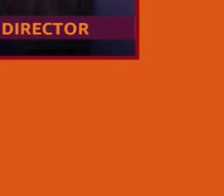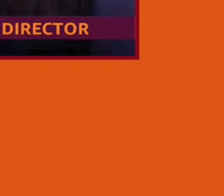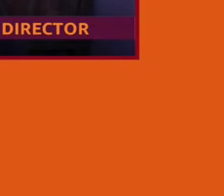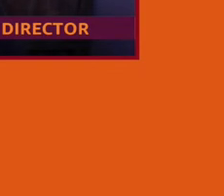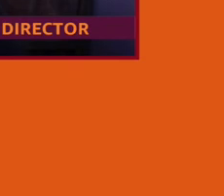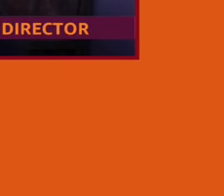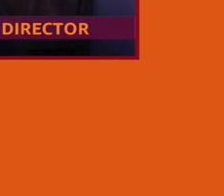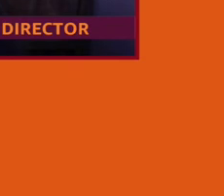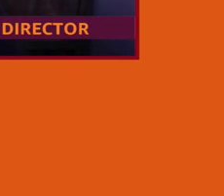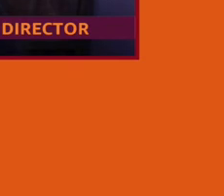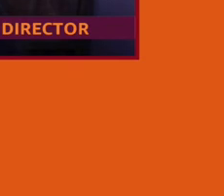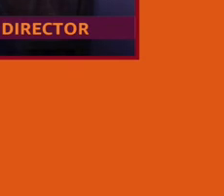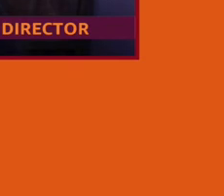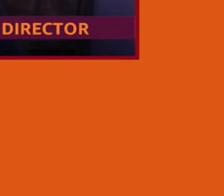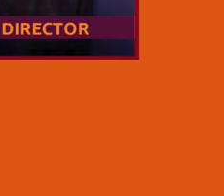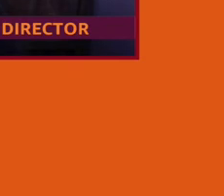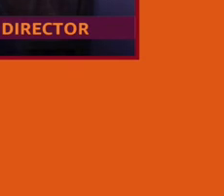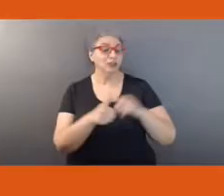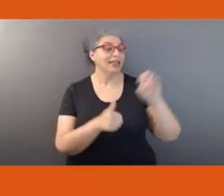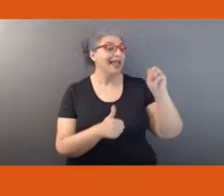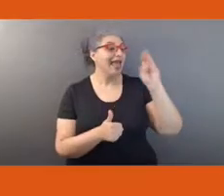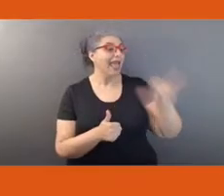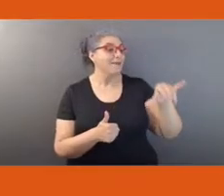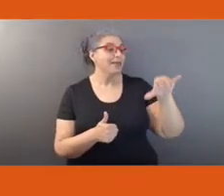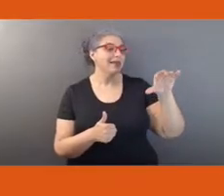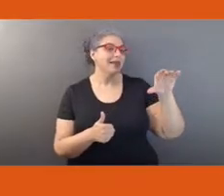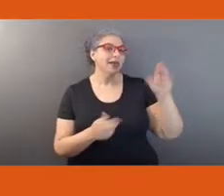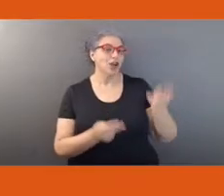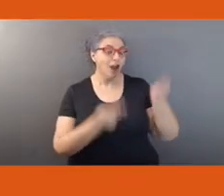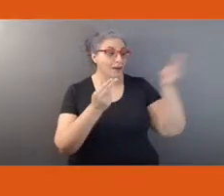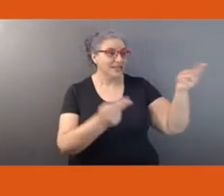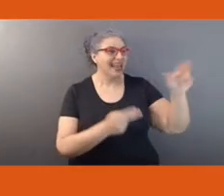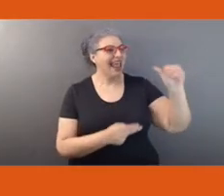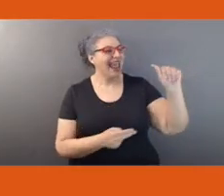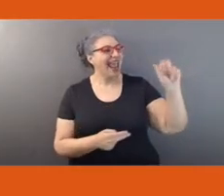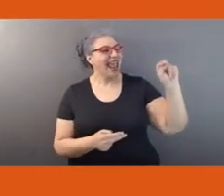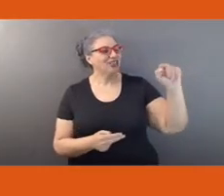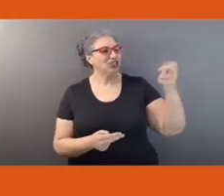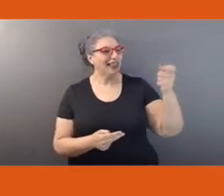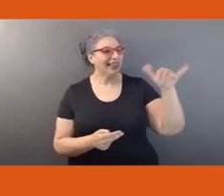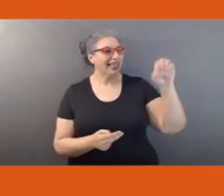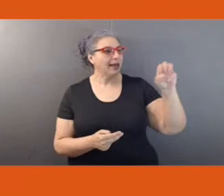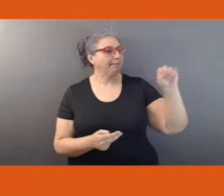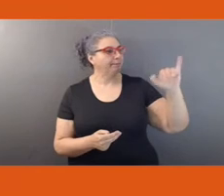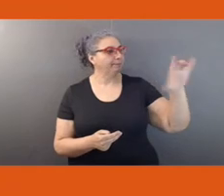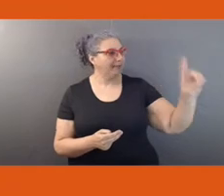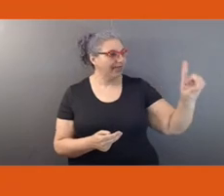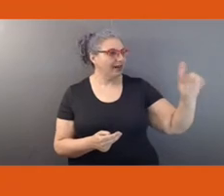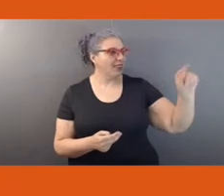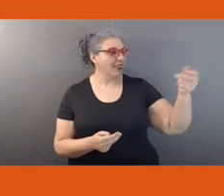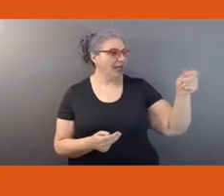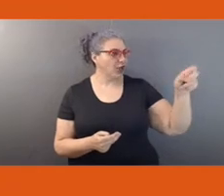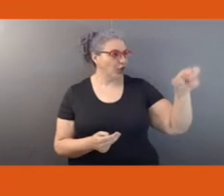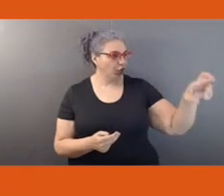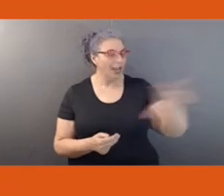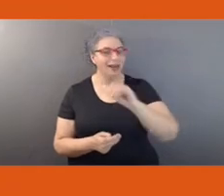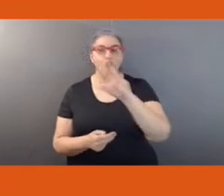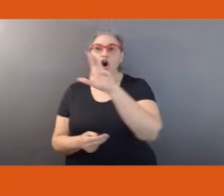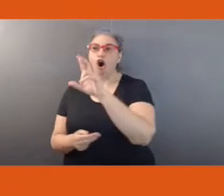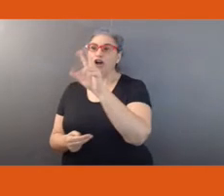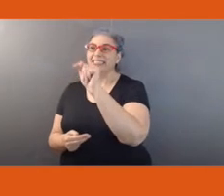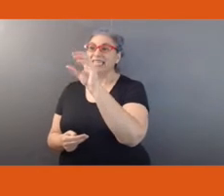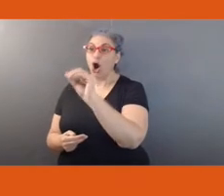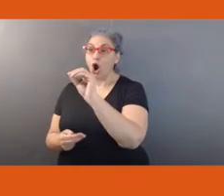streaming series. We've got Emmy nominee Angelique Midthunder and RTO's award nominee Carla